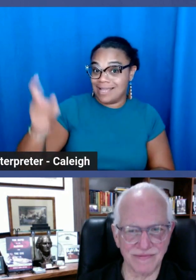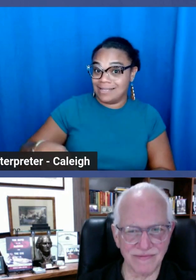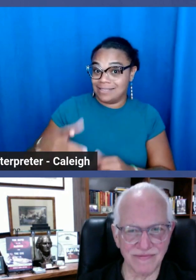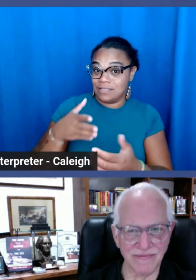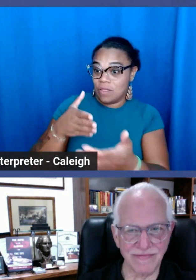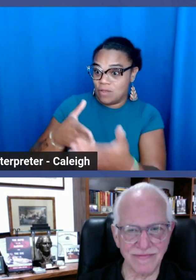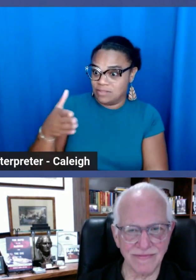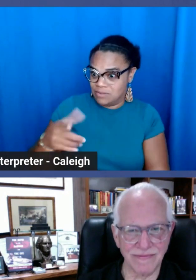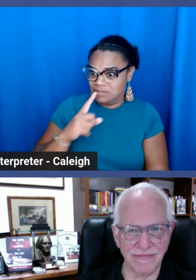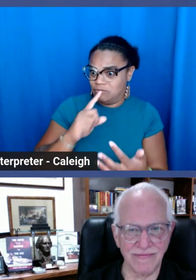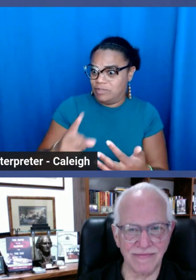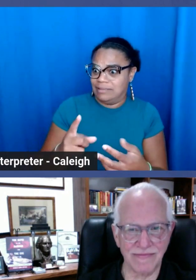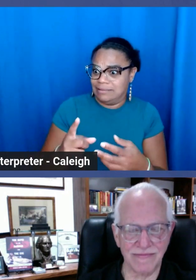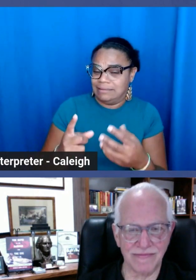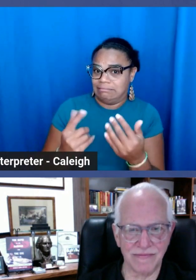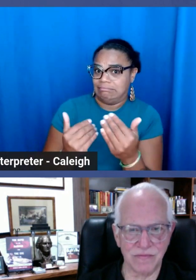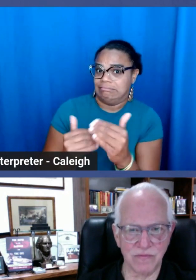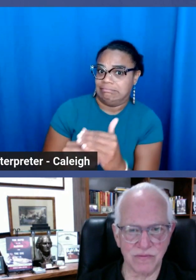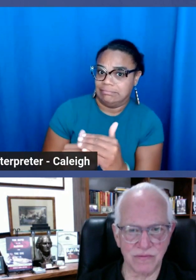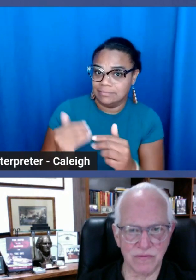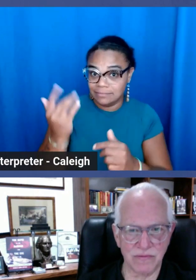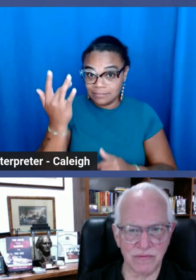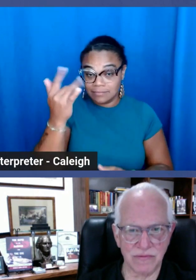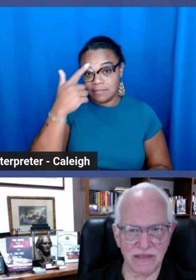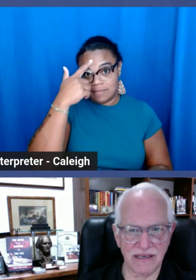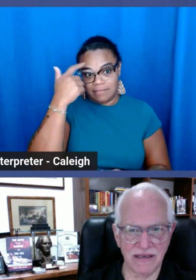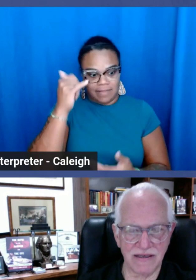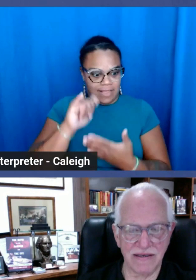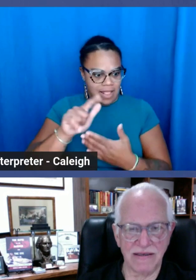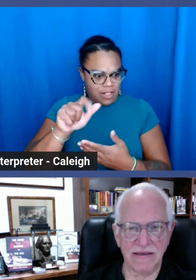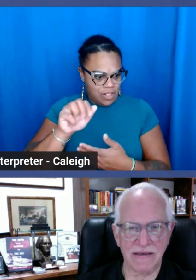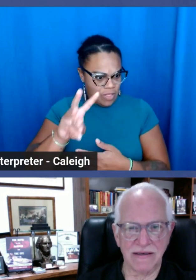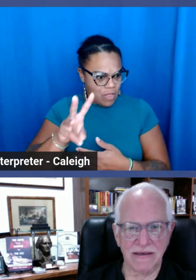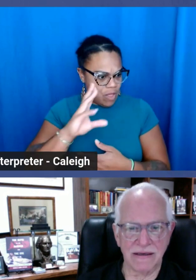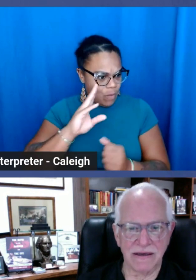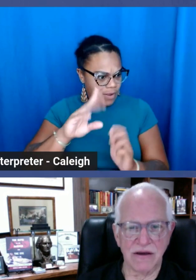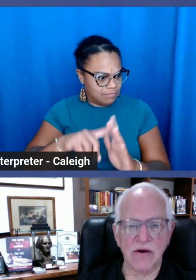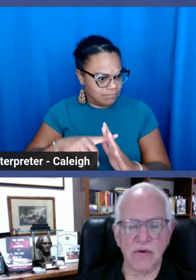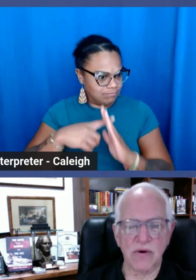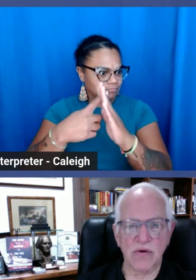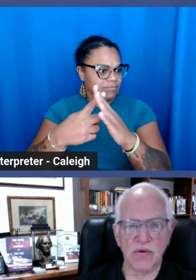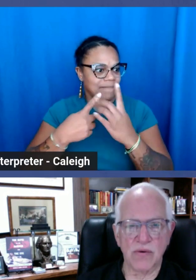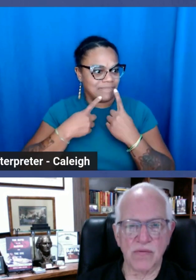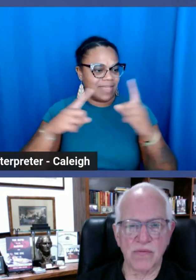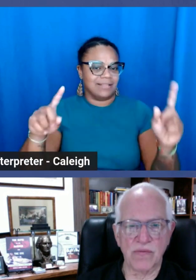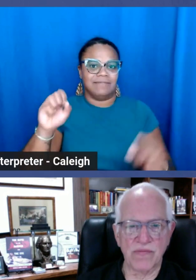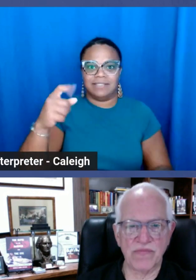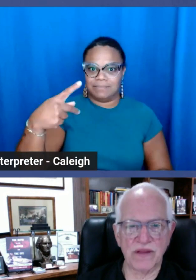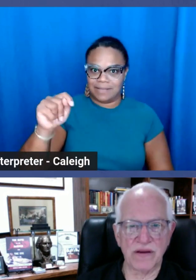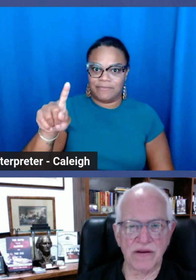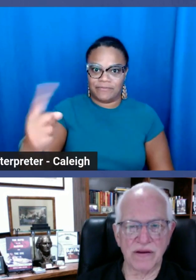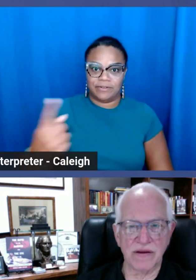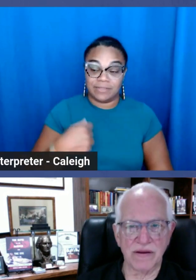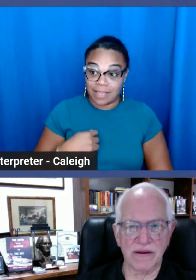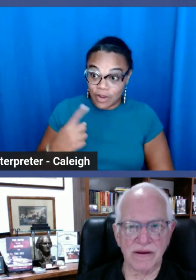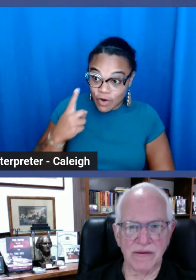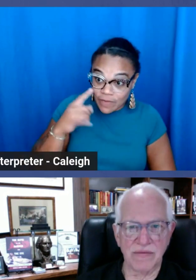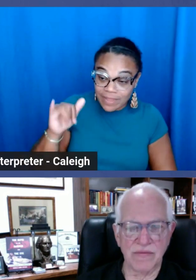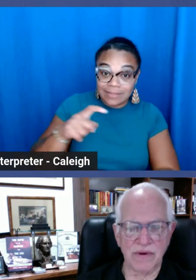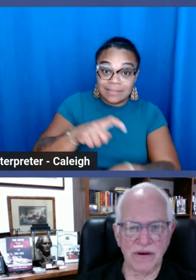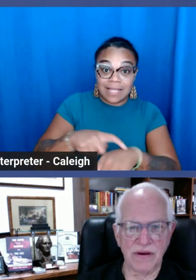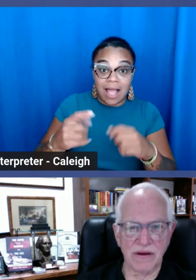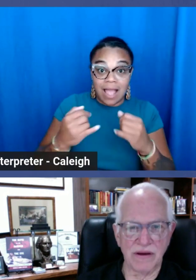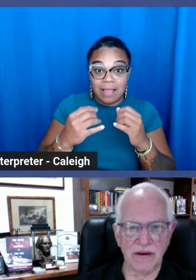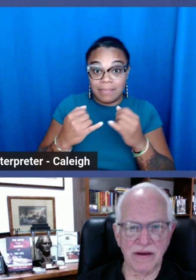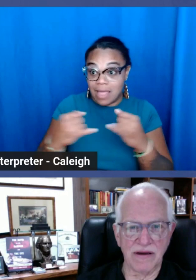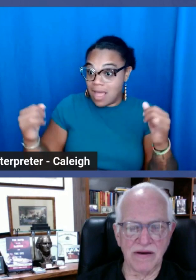really tight because the law is going to go into effect September 1st. When I heard that timeline, I thought, oh my gosh,